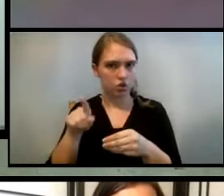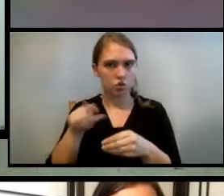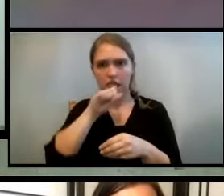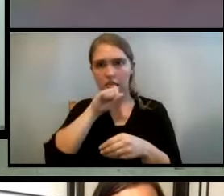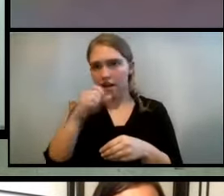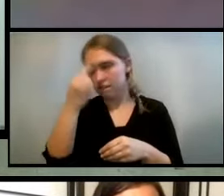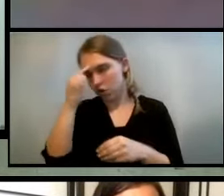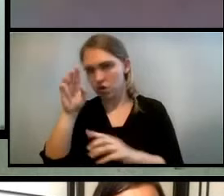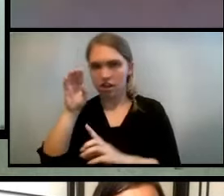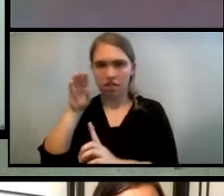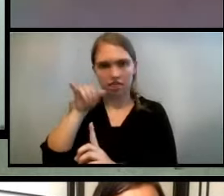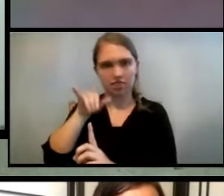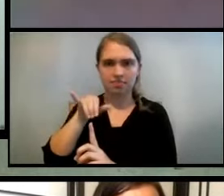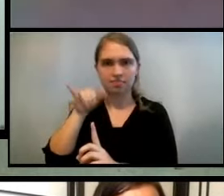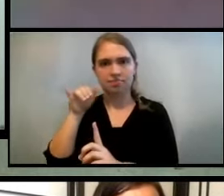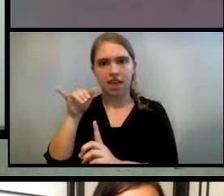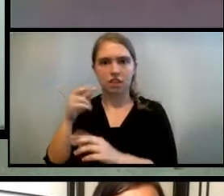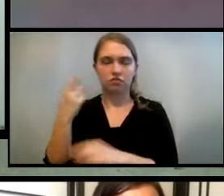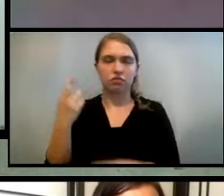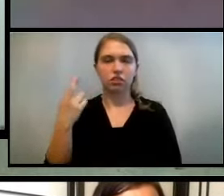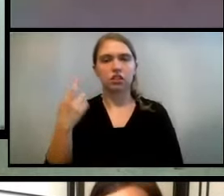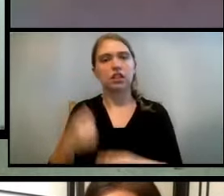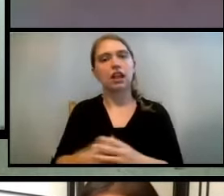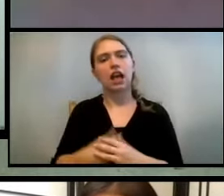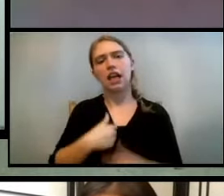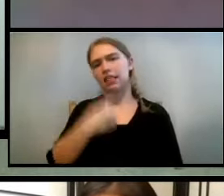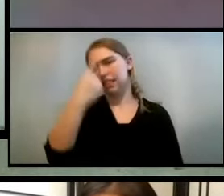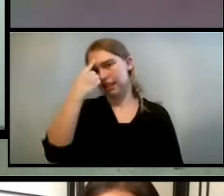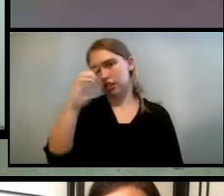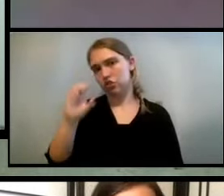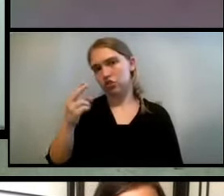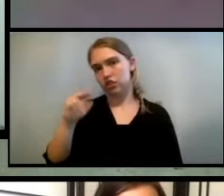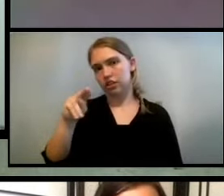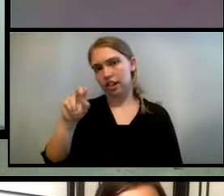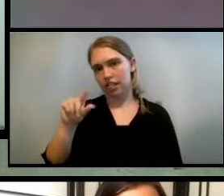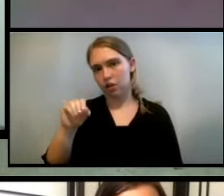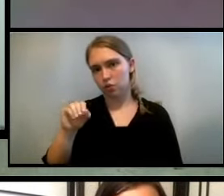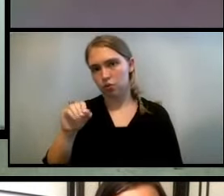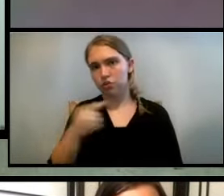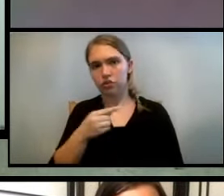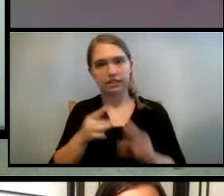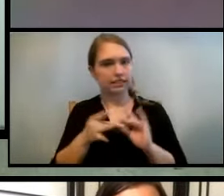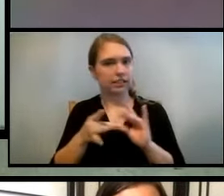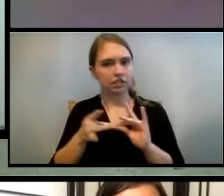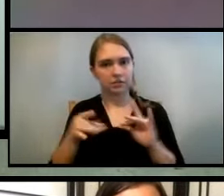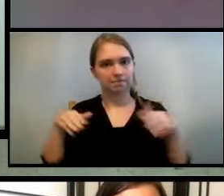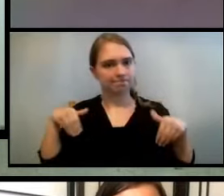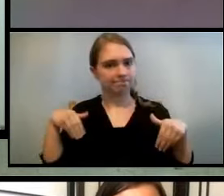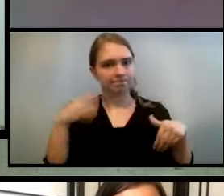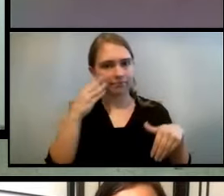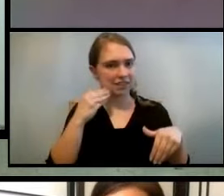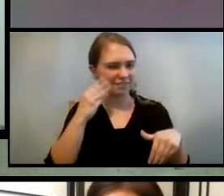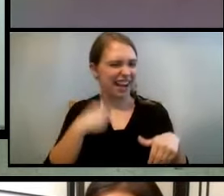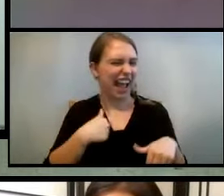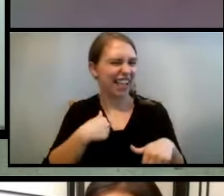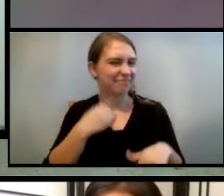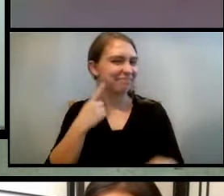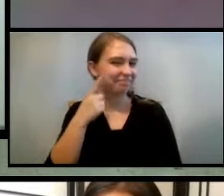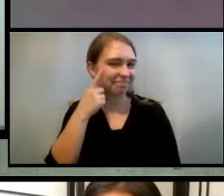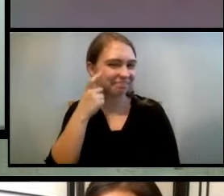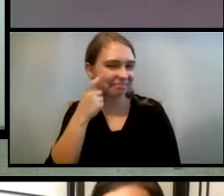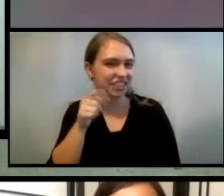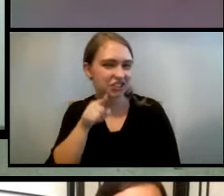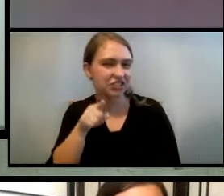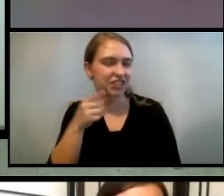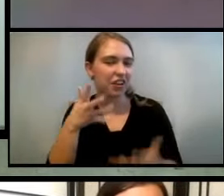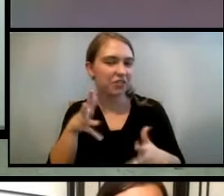particular instance. And I would think that even Chinelo says that she has not done that, but I bet she has, because she already